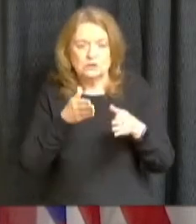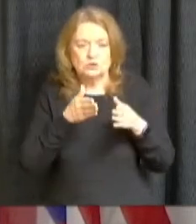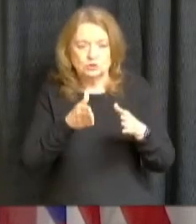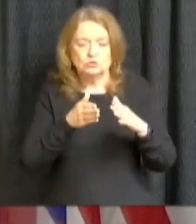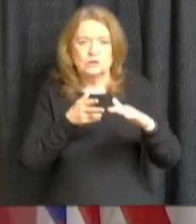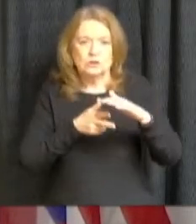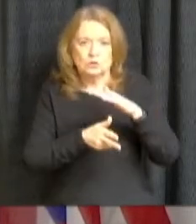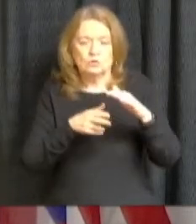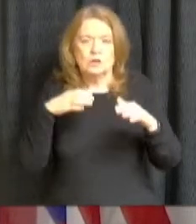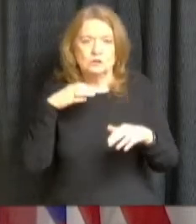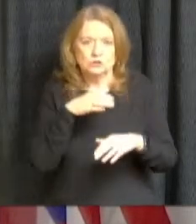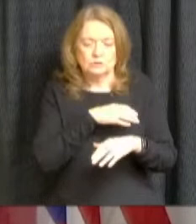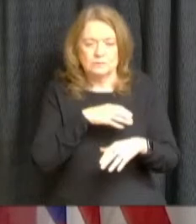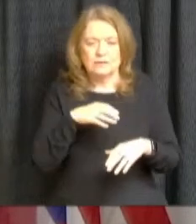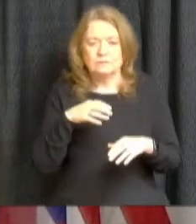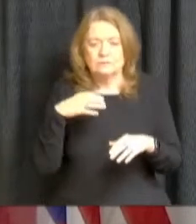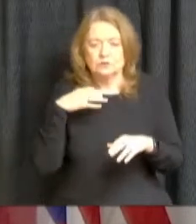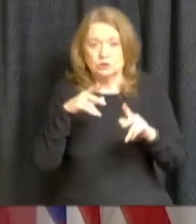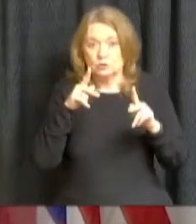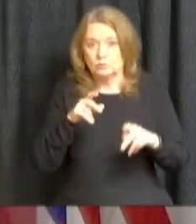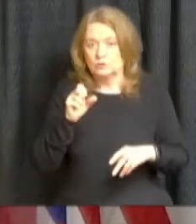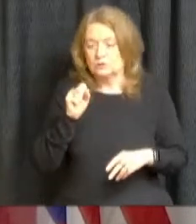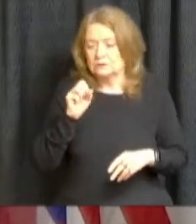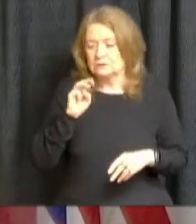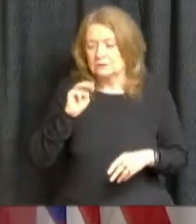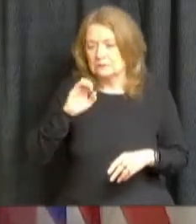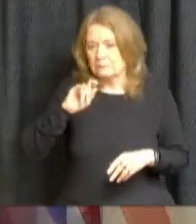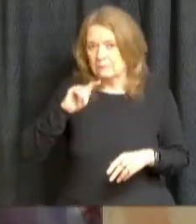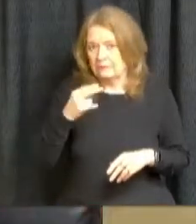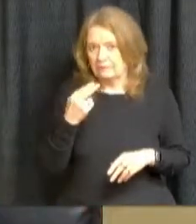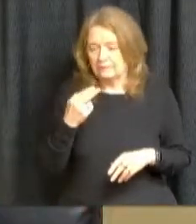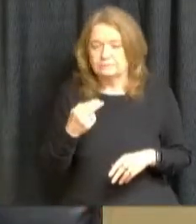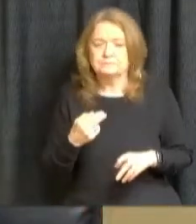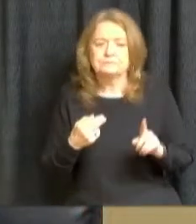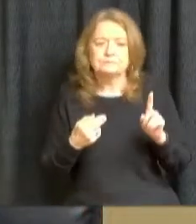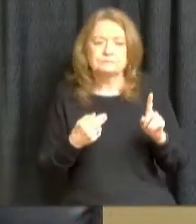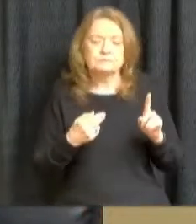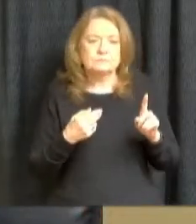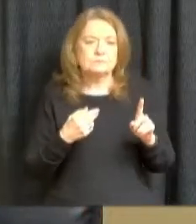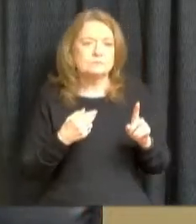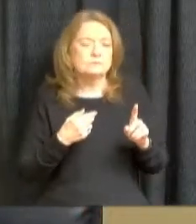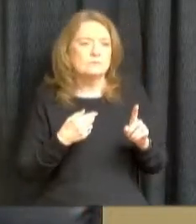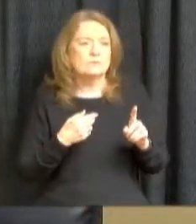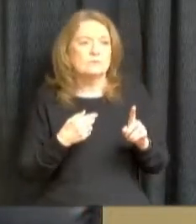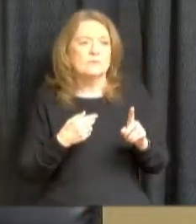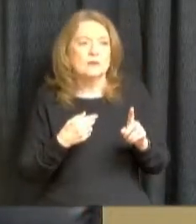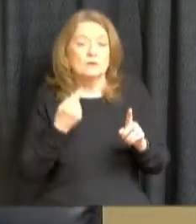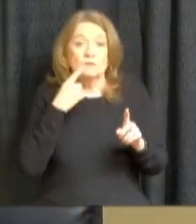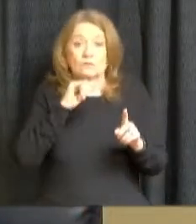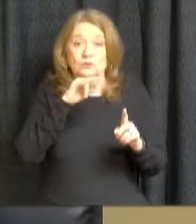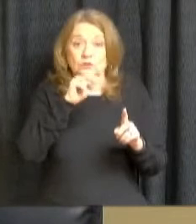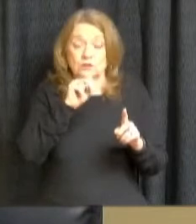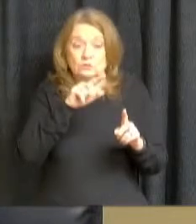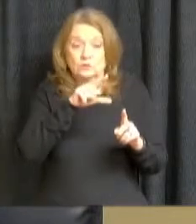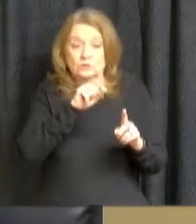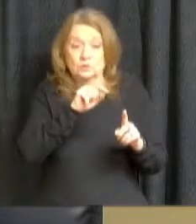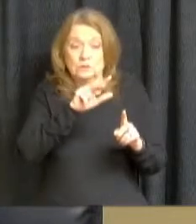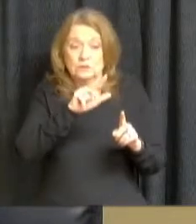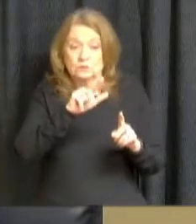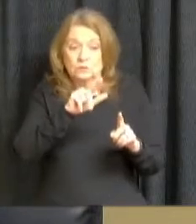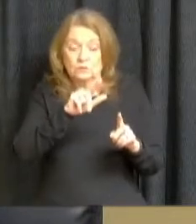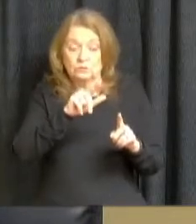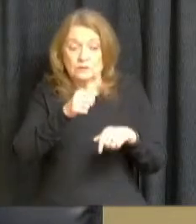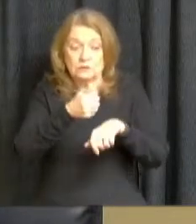Garage Committee. Chairperson Smith, you're recognized. Thank you, Mayor. The TSG reports are as follows for January of 2023.